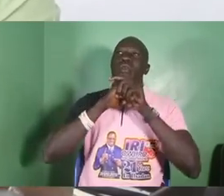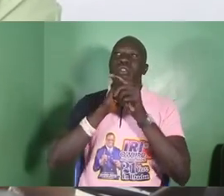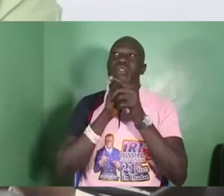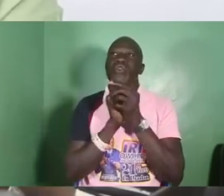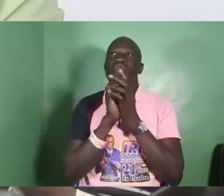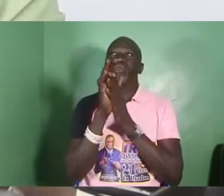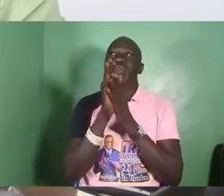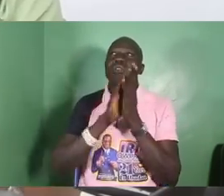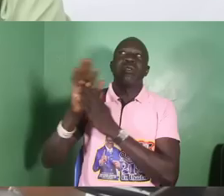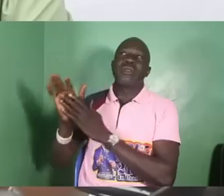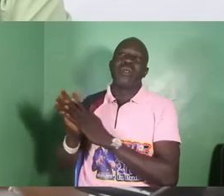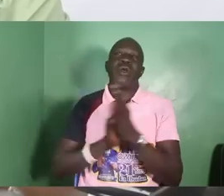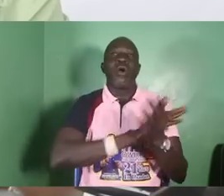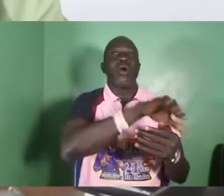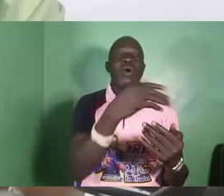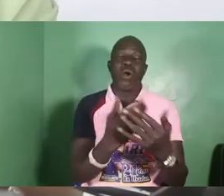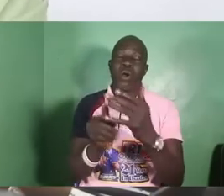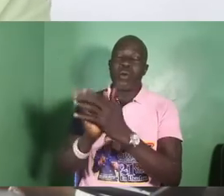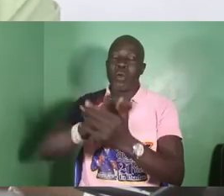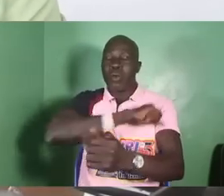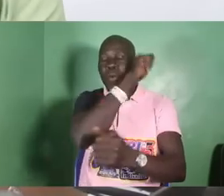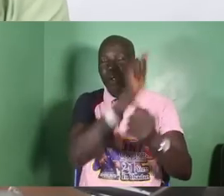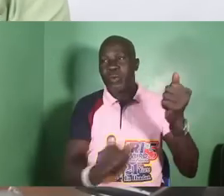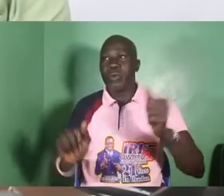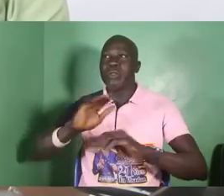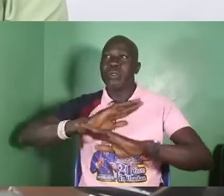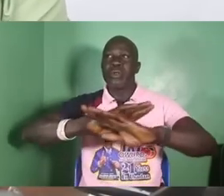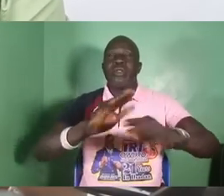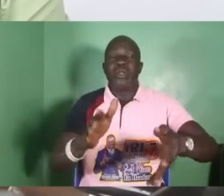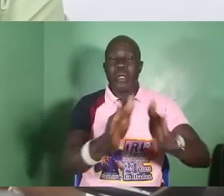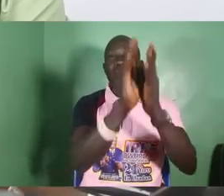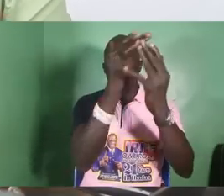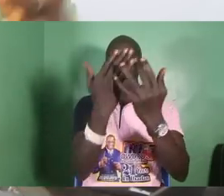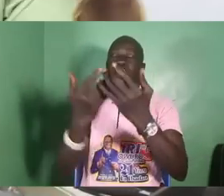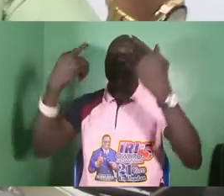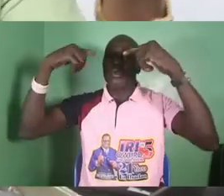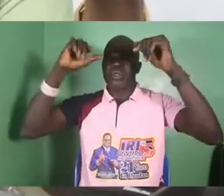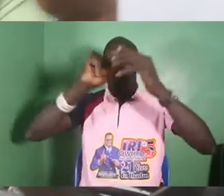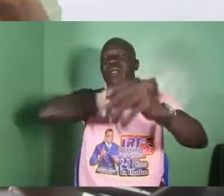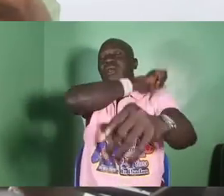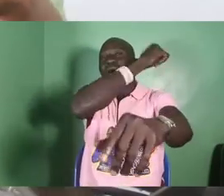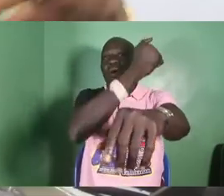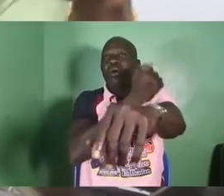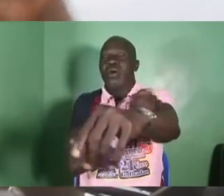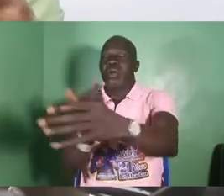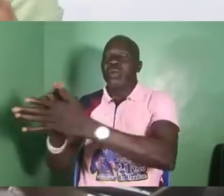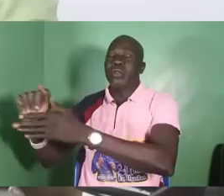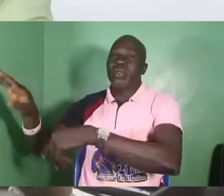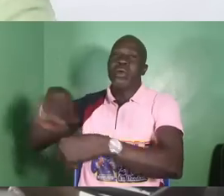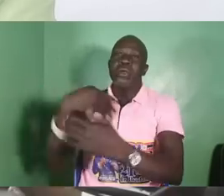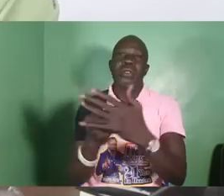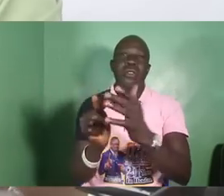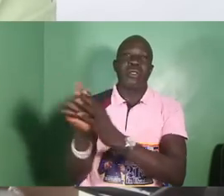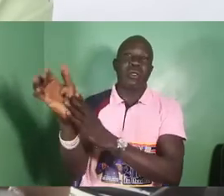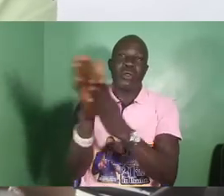Gbogbo agbára tí òjò mú ọwọ́ yẹn sí àṣeyọrí. Every force is injuring you to use your head to sustain. Àṣẹ tí òjò kó orí ọwọ́ yẹn kówó jọ.